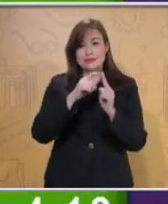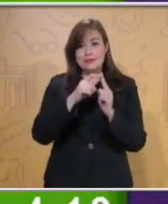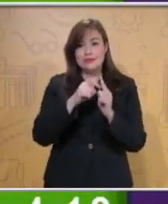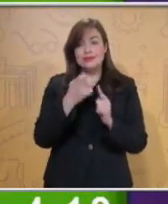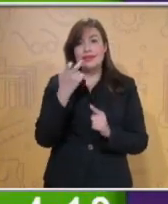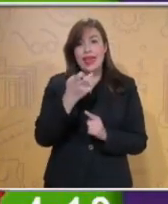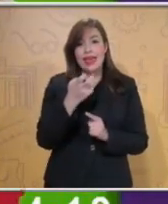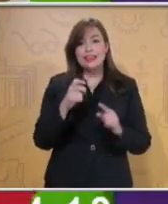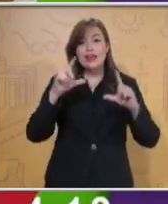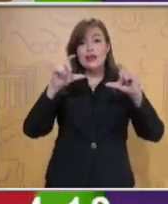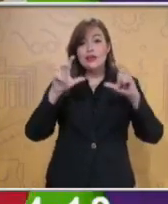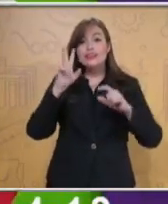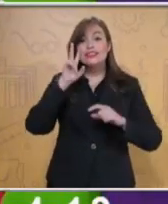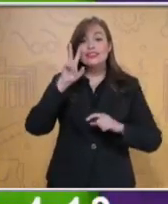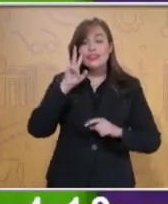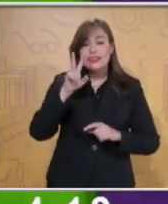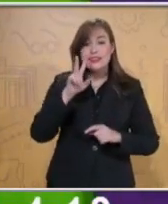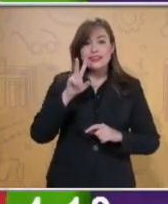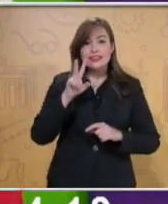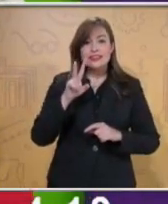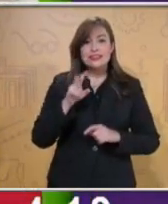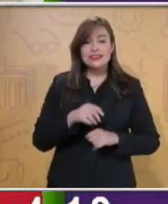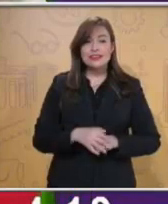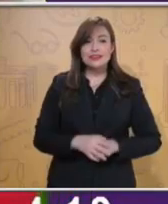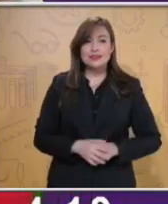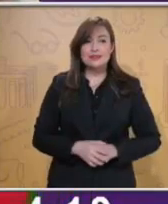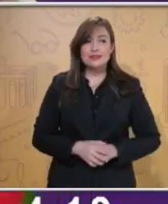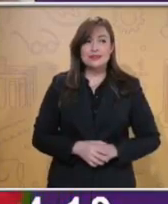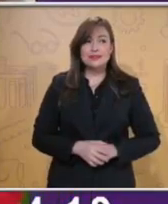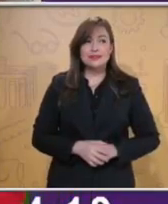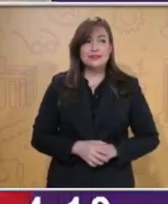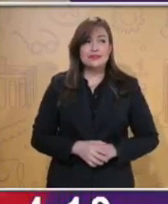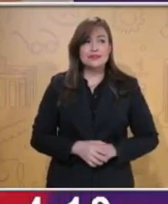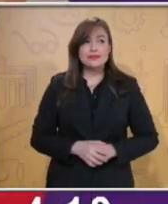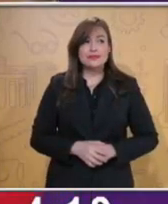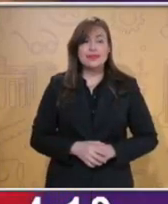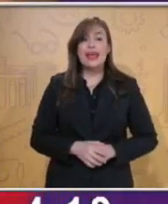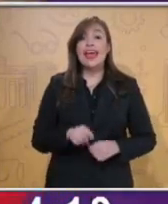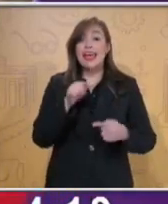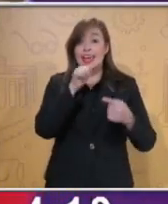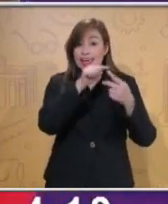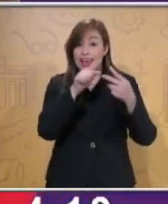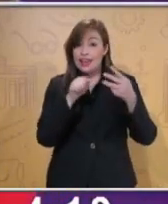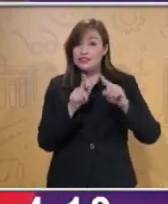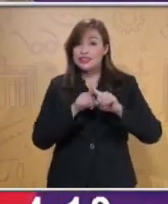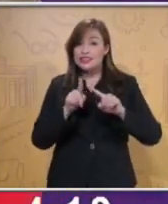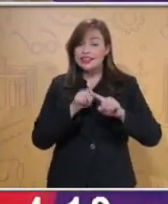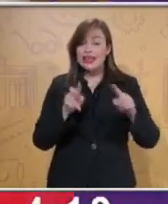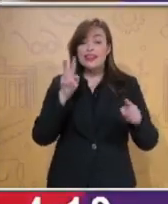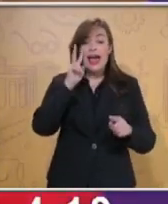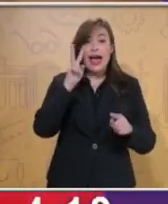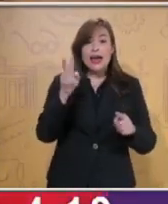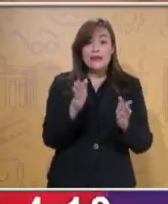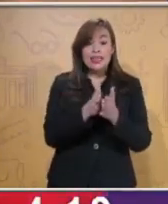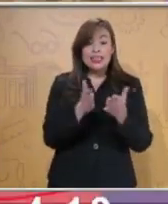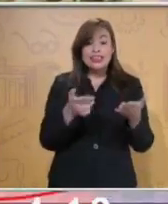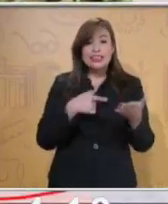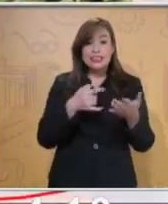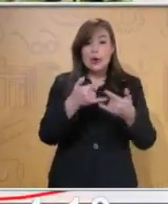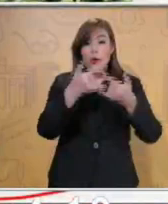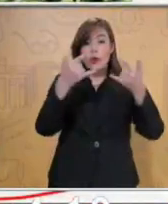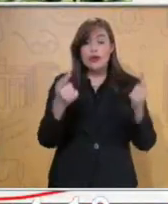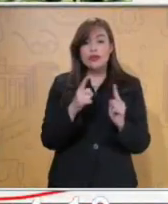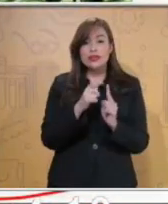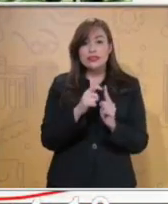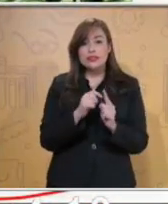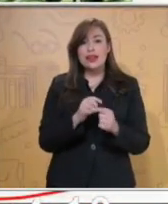pictures of characters that belongs to a comic strip. And how can we know it?